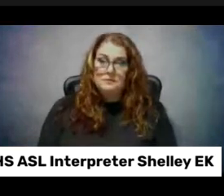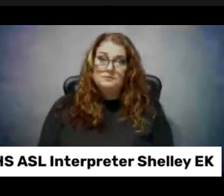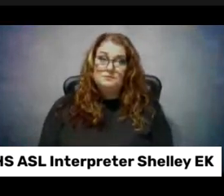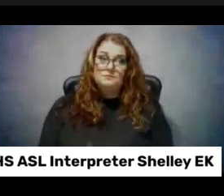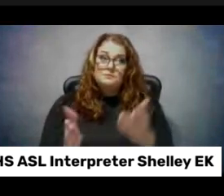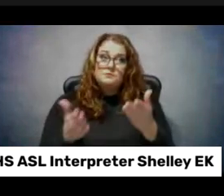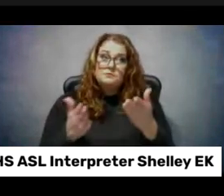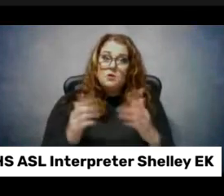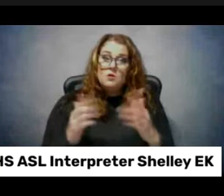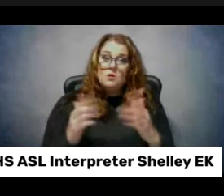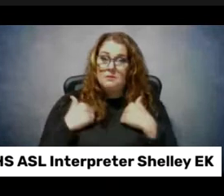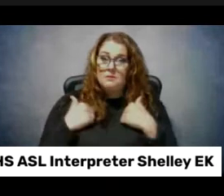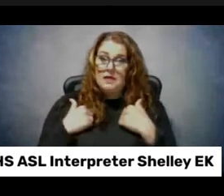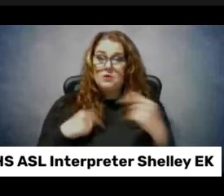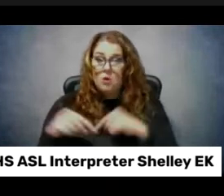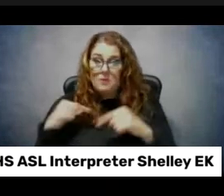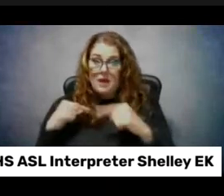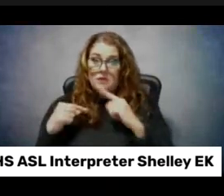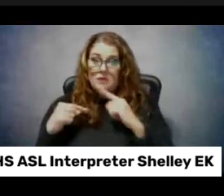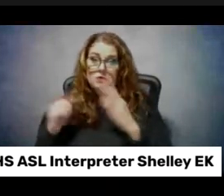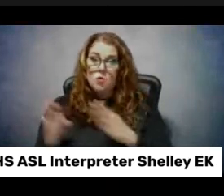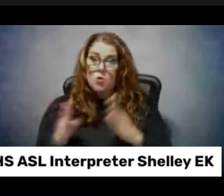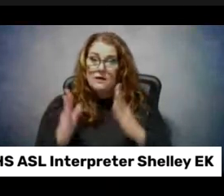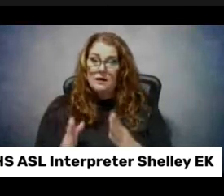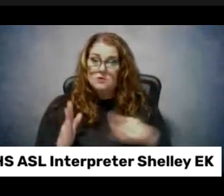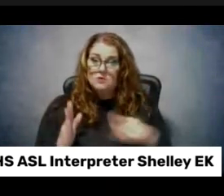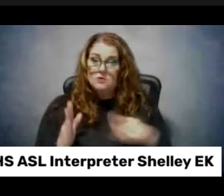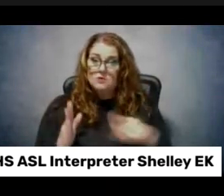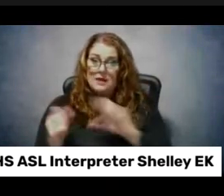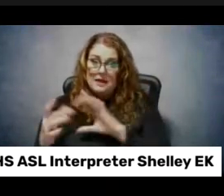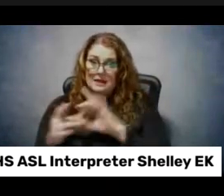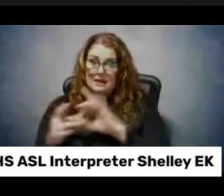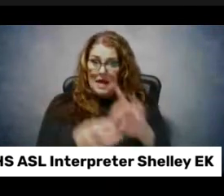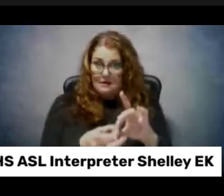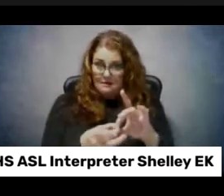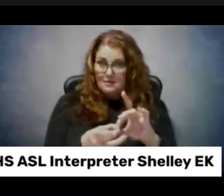me go back to the organizers so that they can connect.